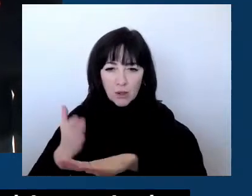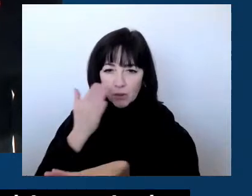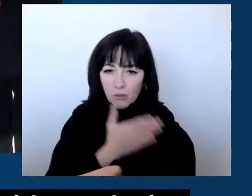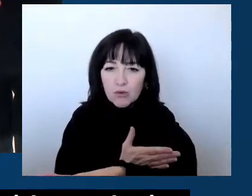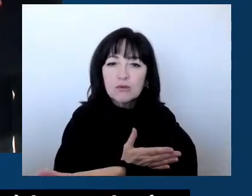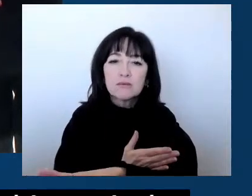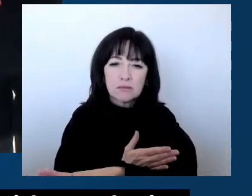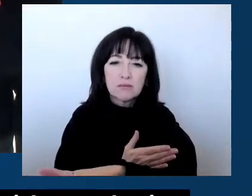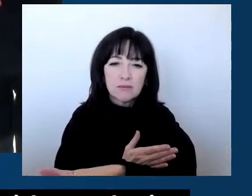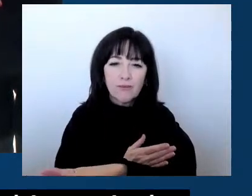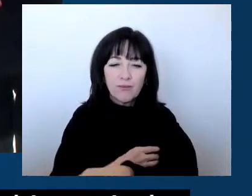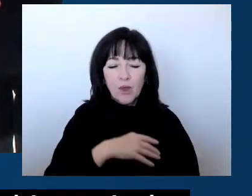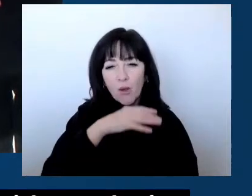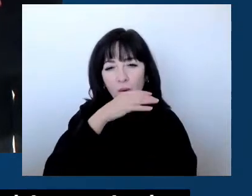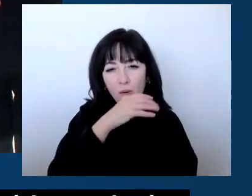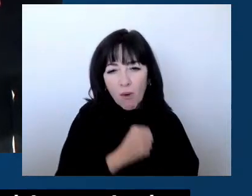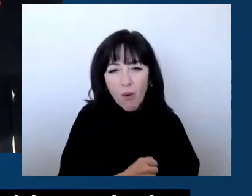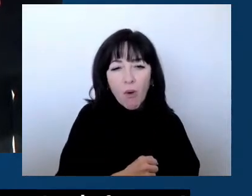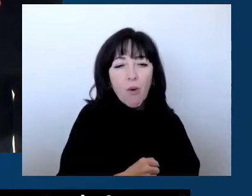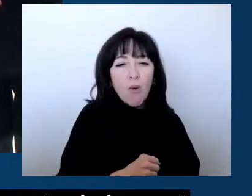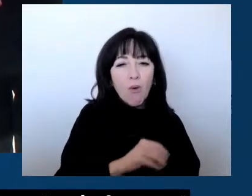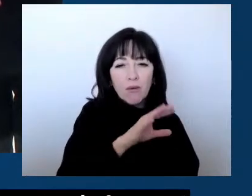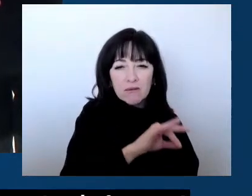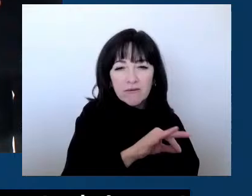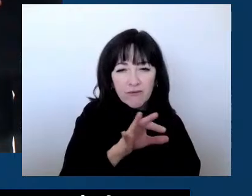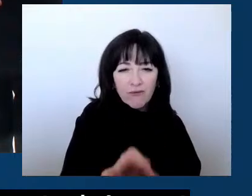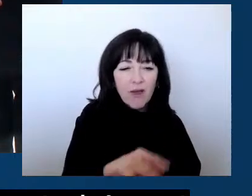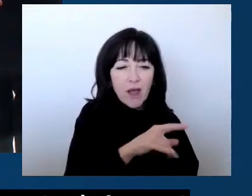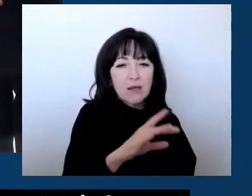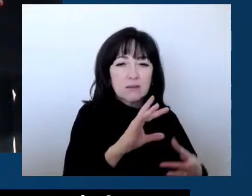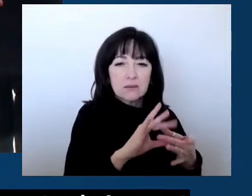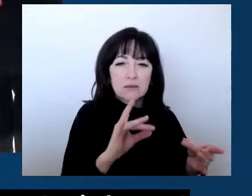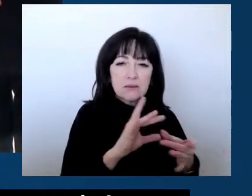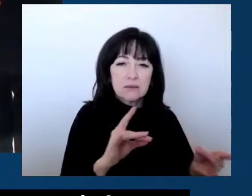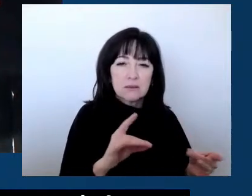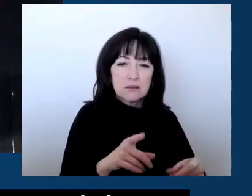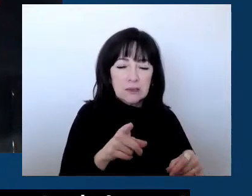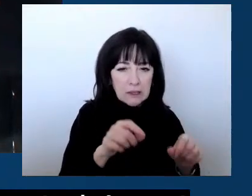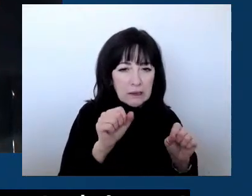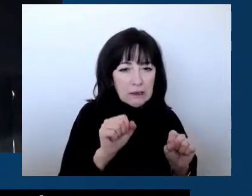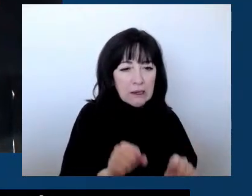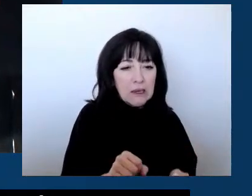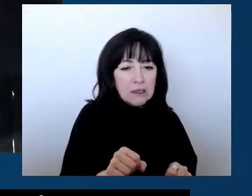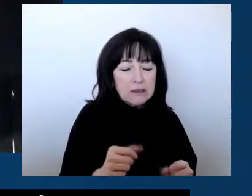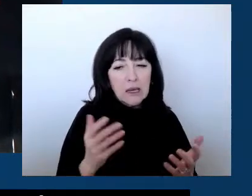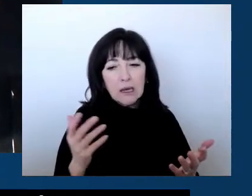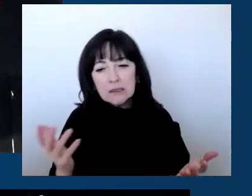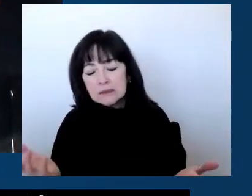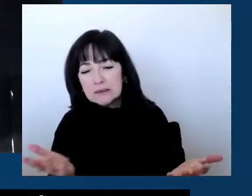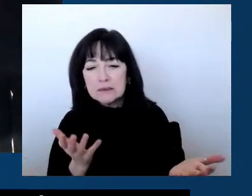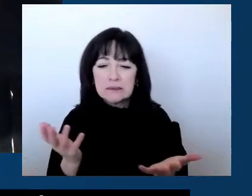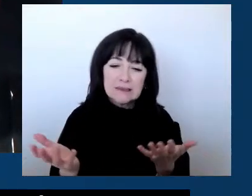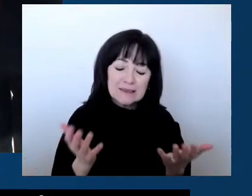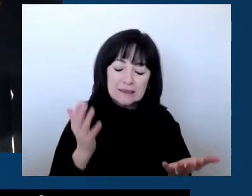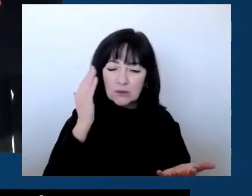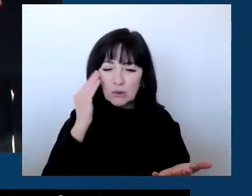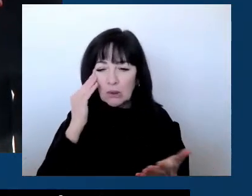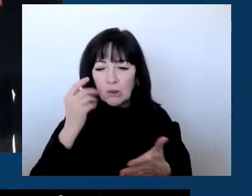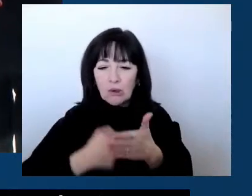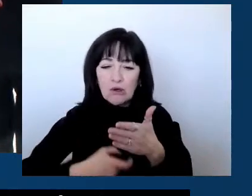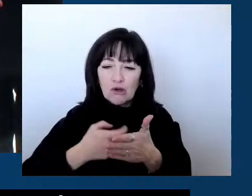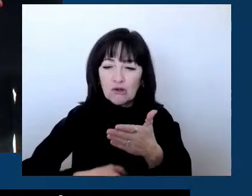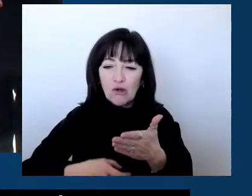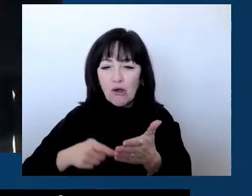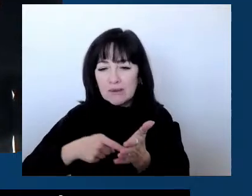old false narrative that suggested there was a choice between climate and jobs. We're here to talk